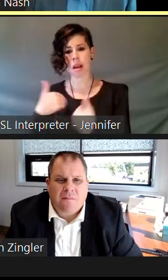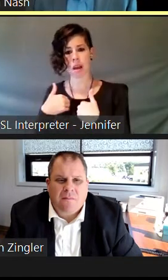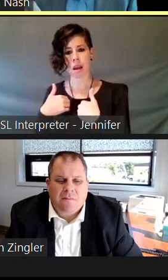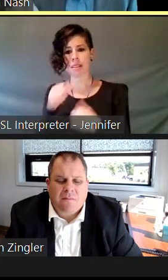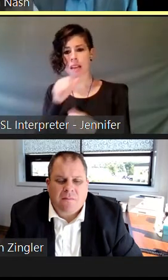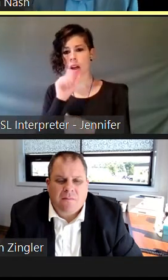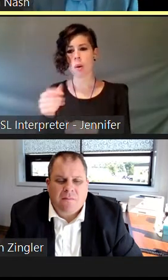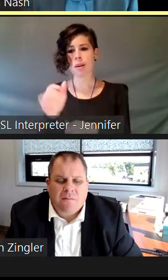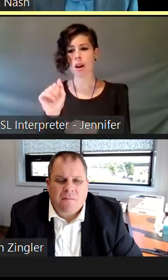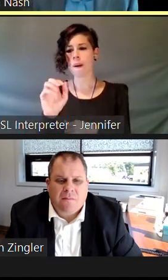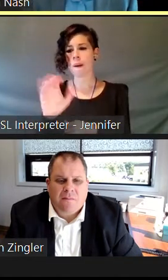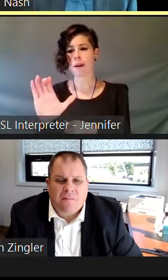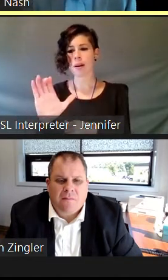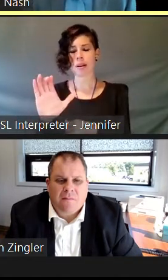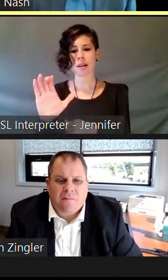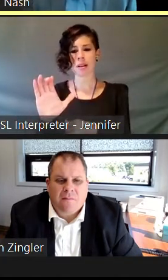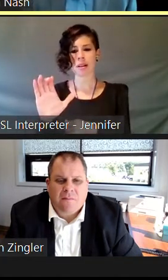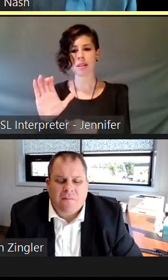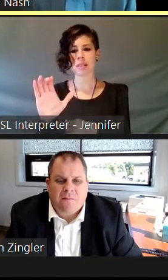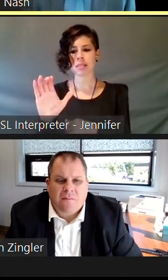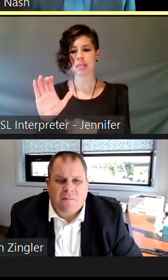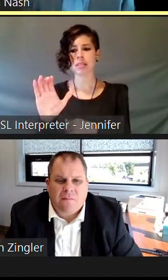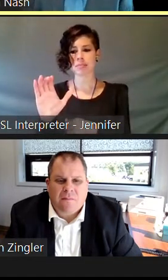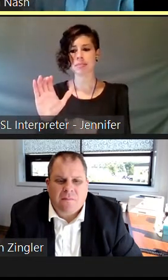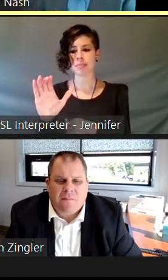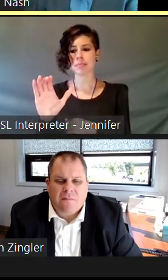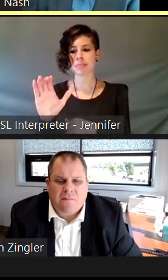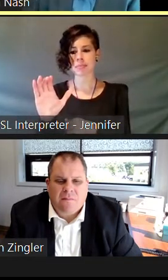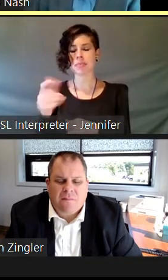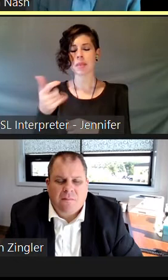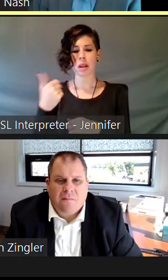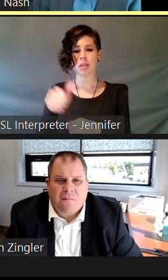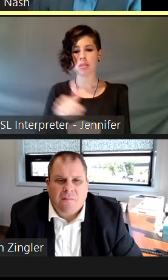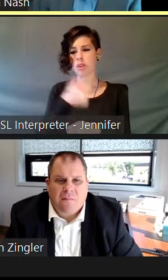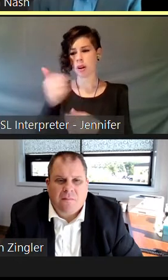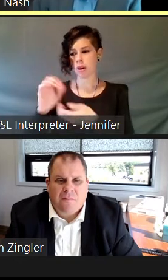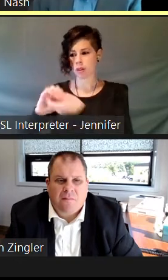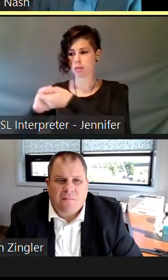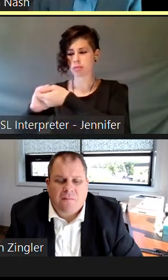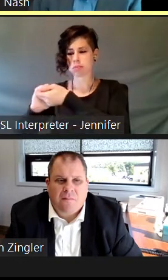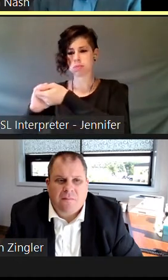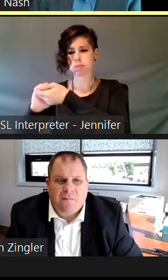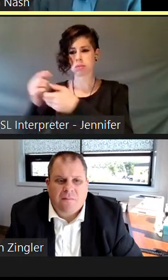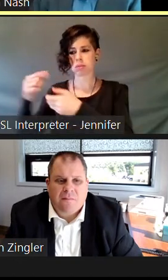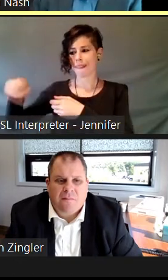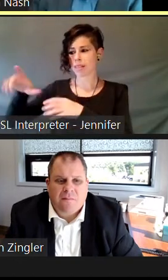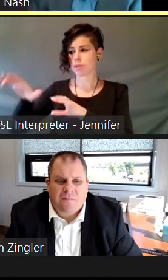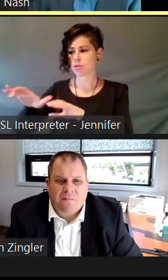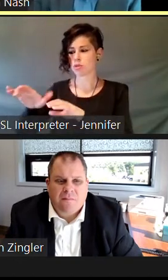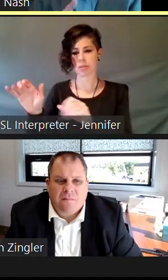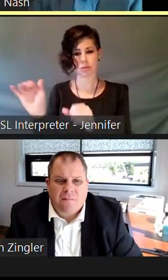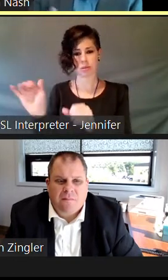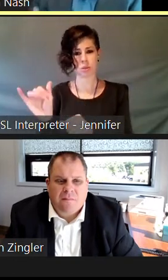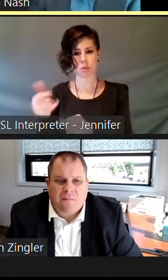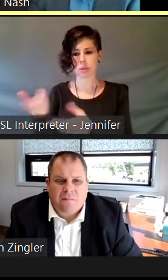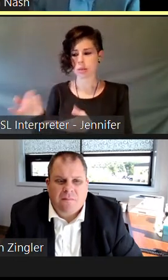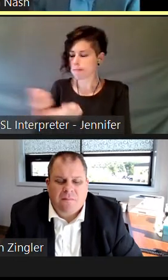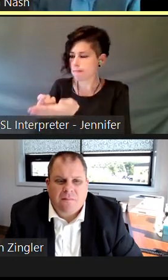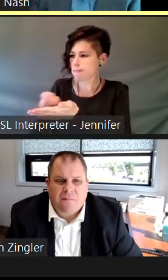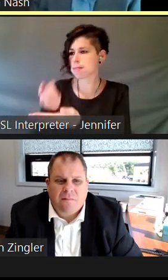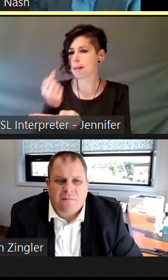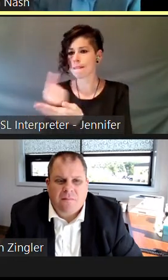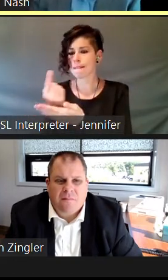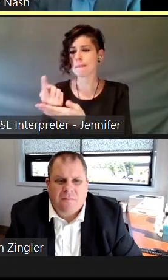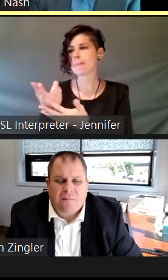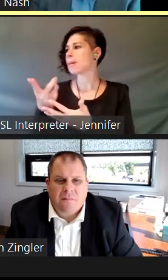only, us only doing the effort. There were several partners that collectively we were meeting weekly to go over what's